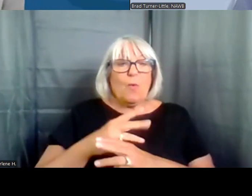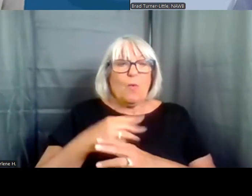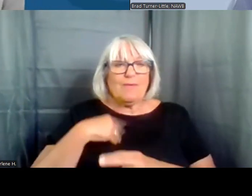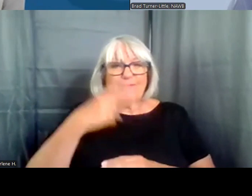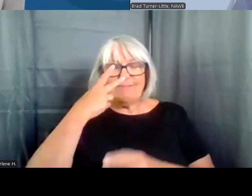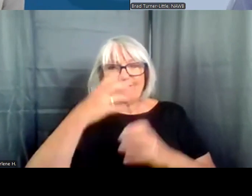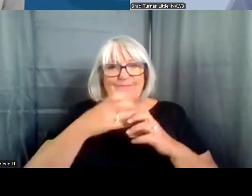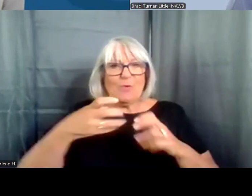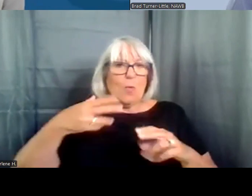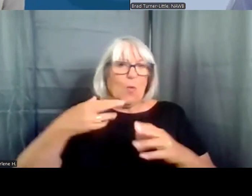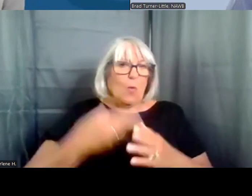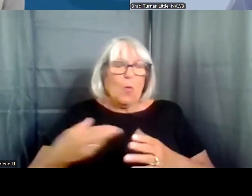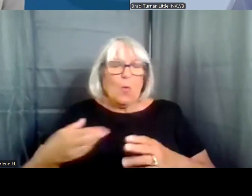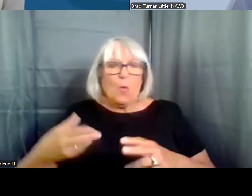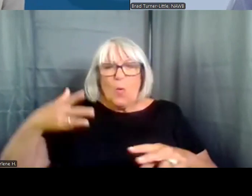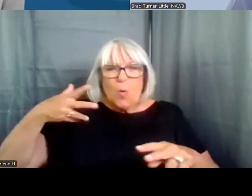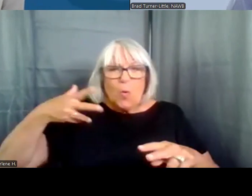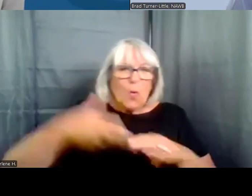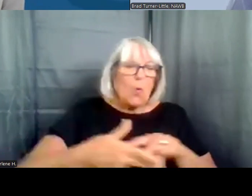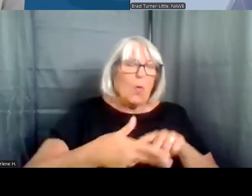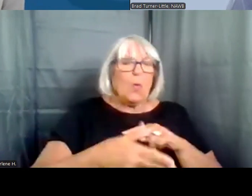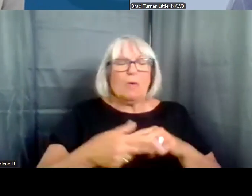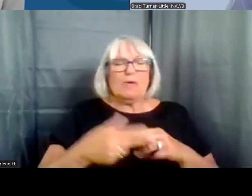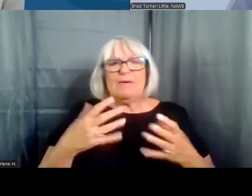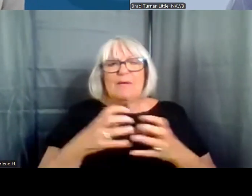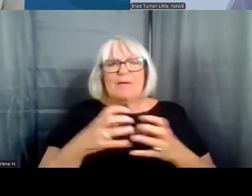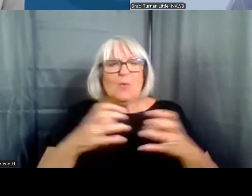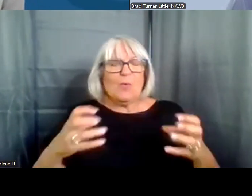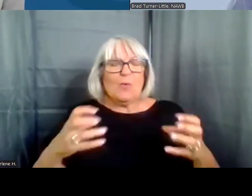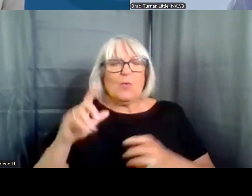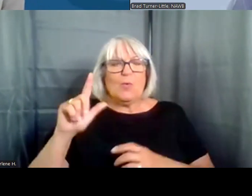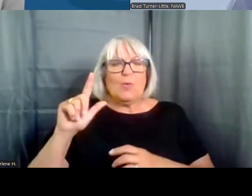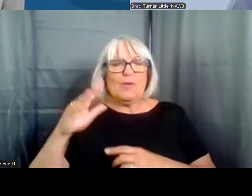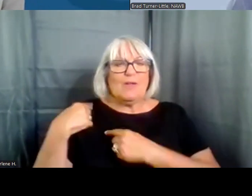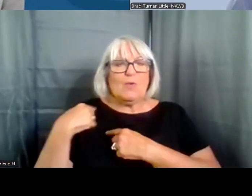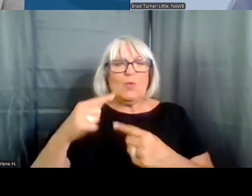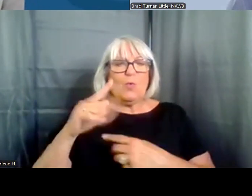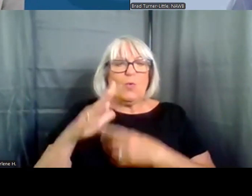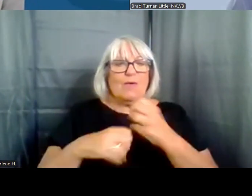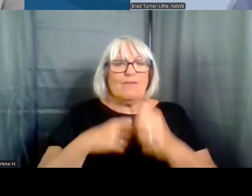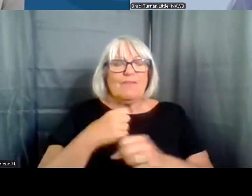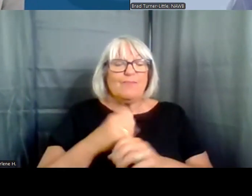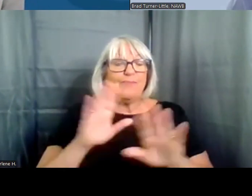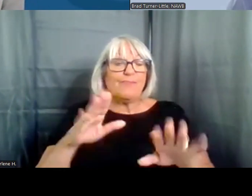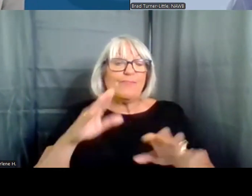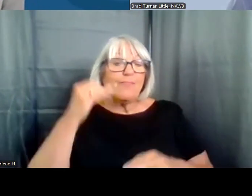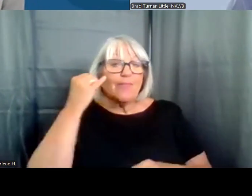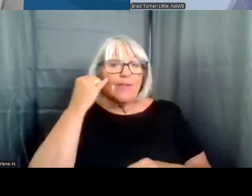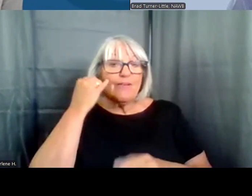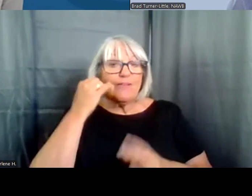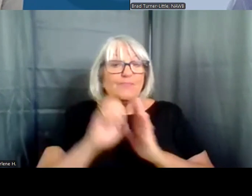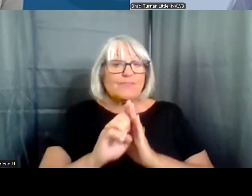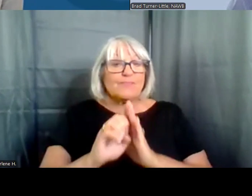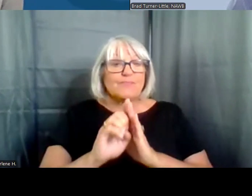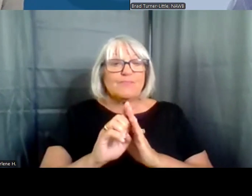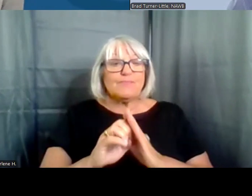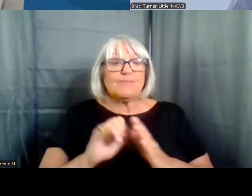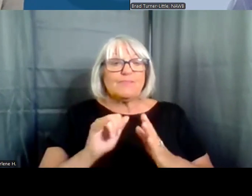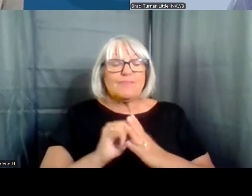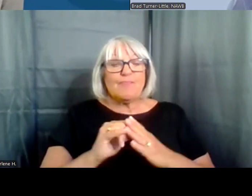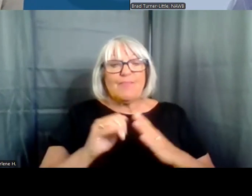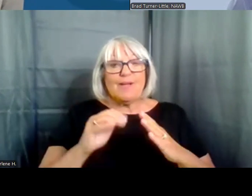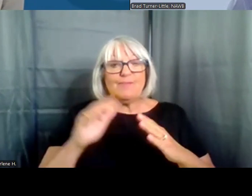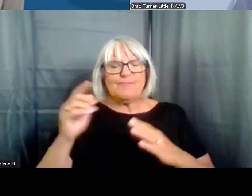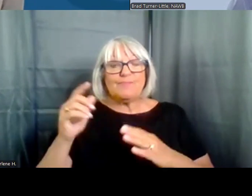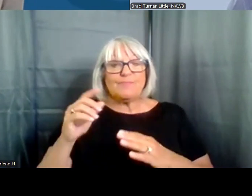workforce system. Matter of fact, even this week, the House Appropriations Committee, coming out of